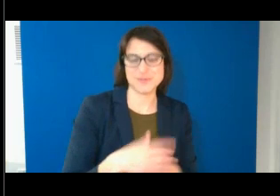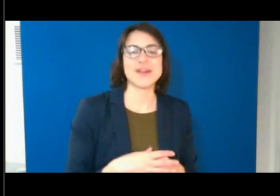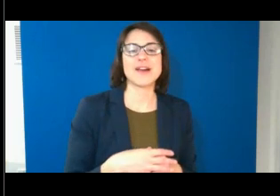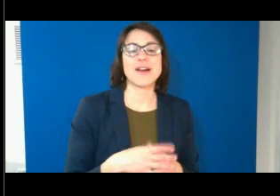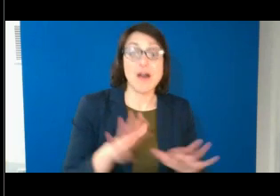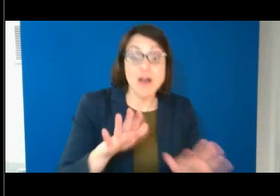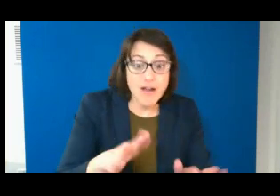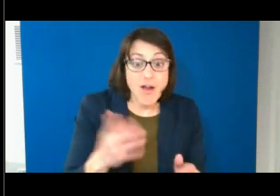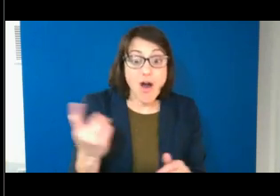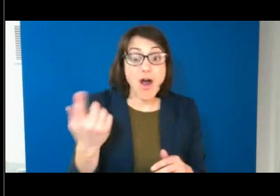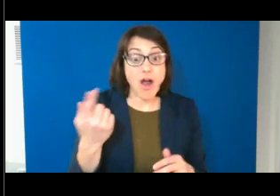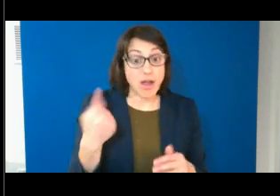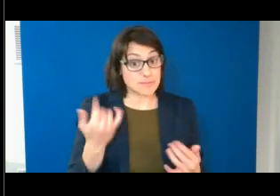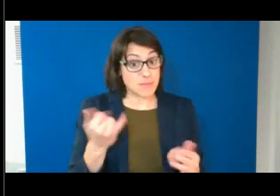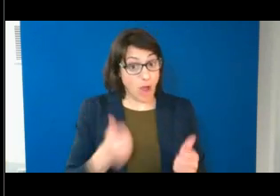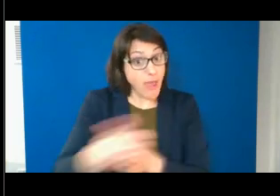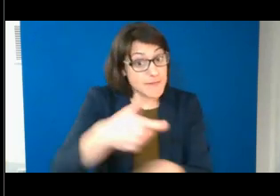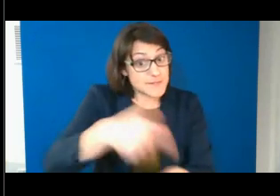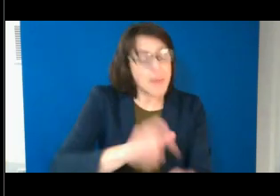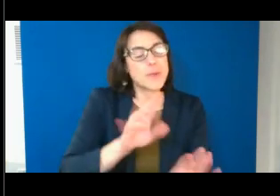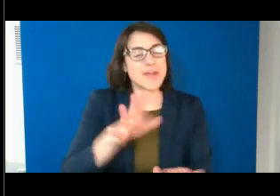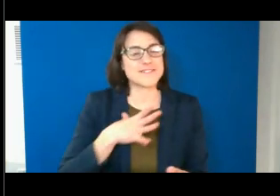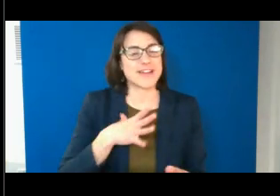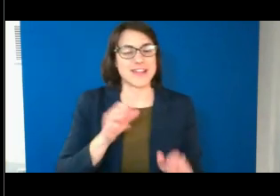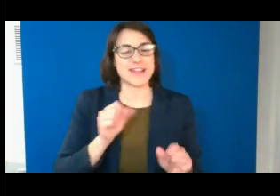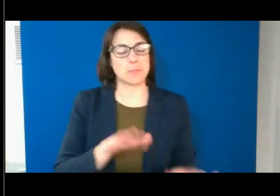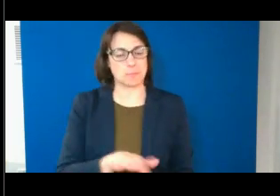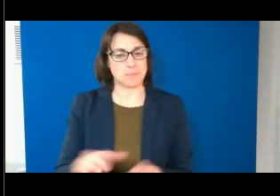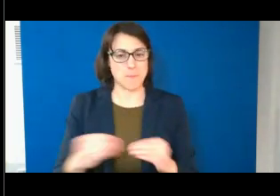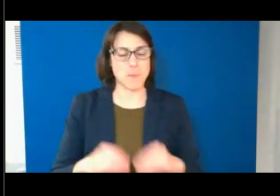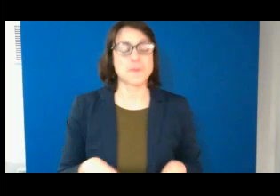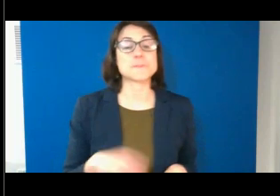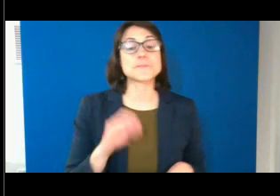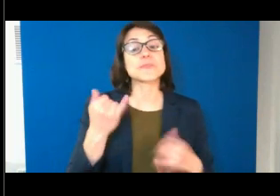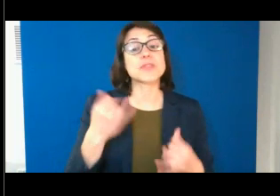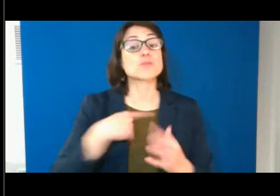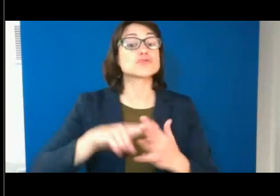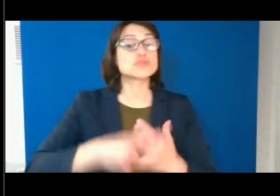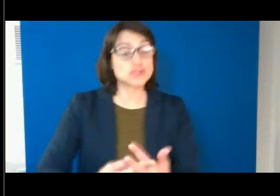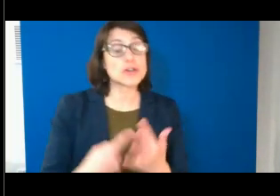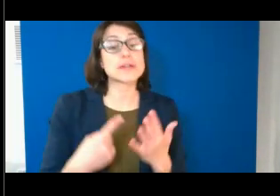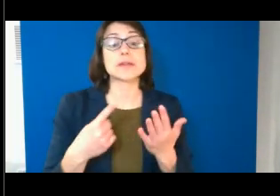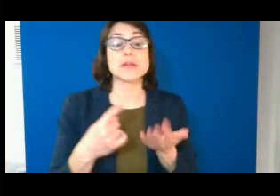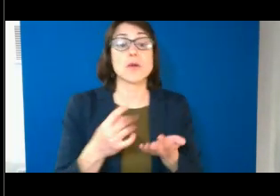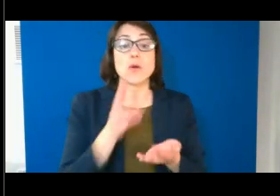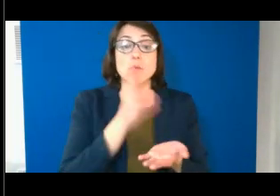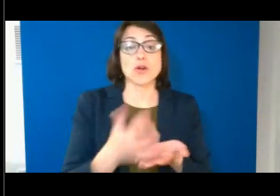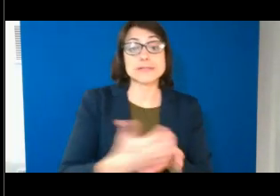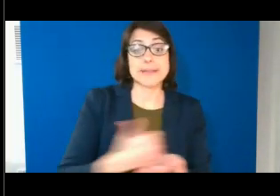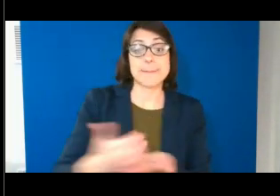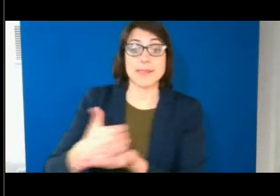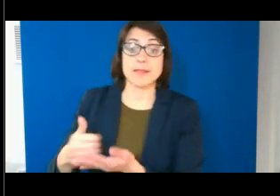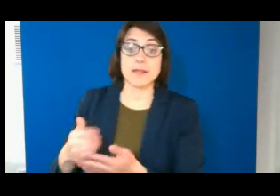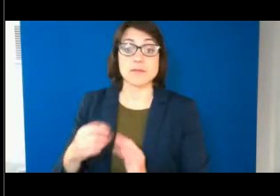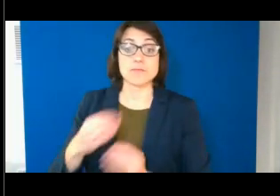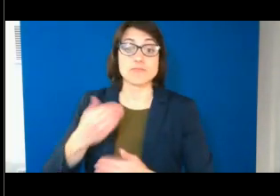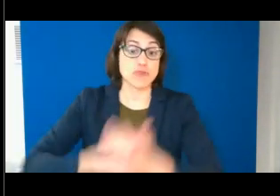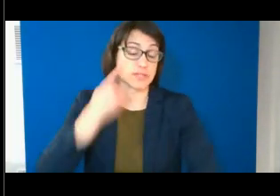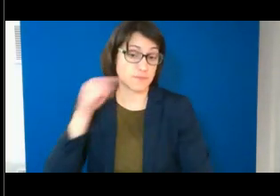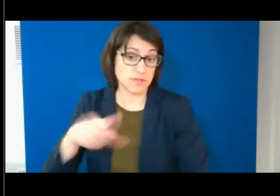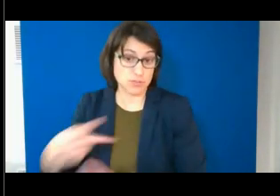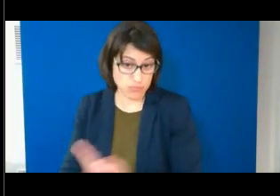essentially, we have now started our sampling process for this pilot. So it's been operational since mid-September, but we realistically